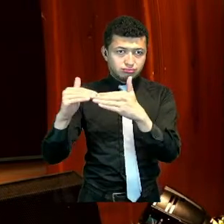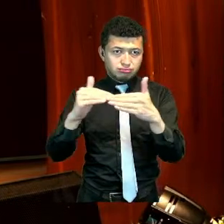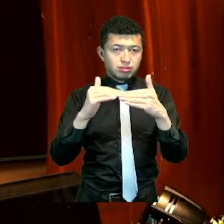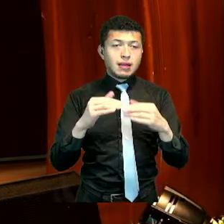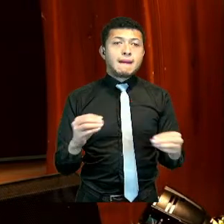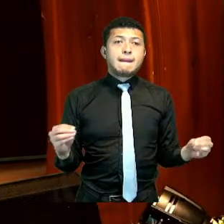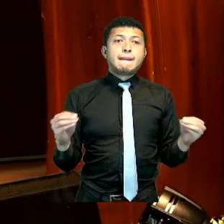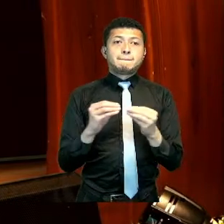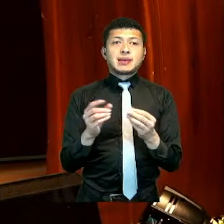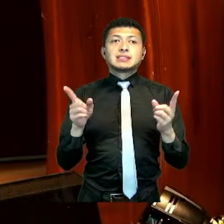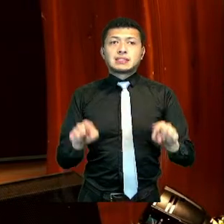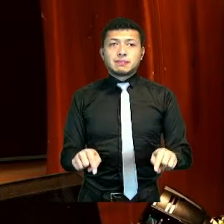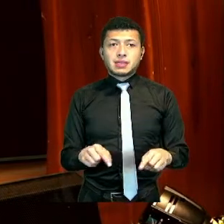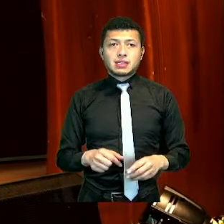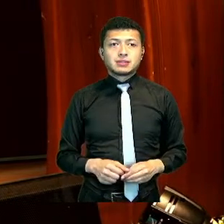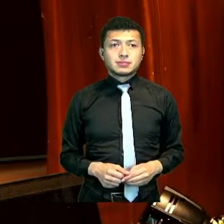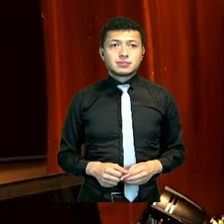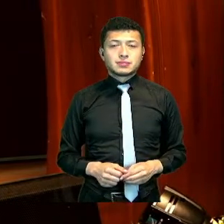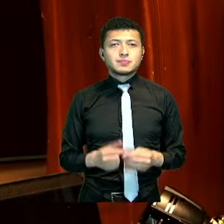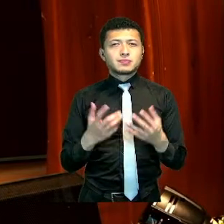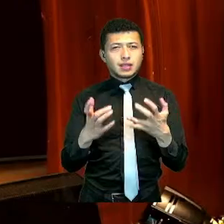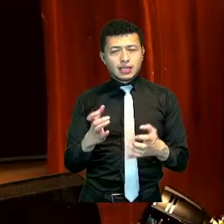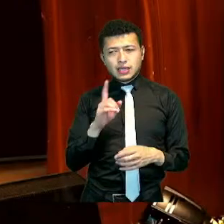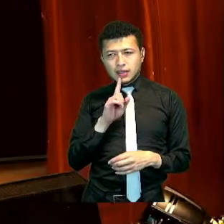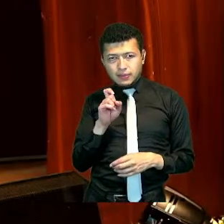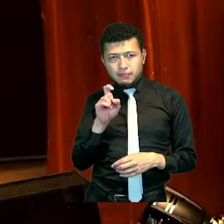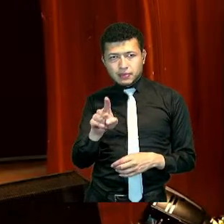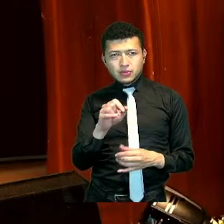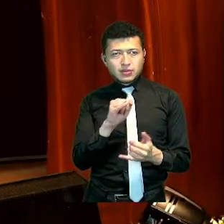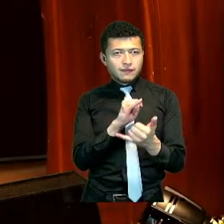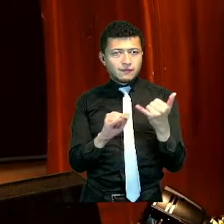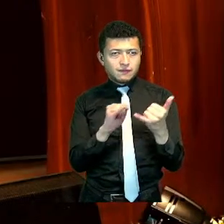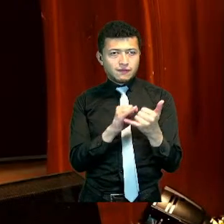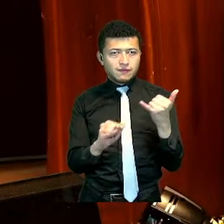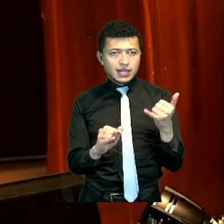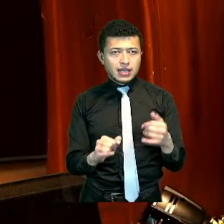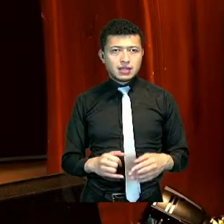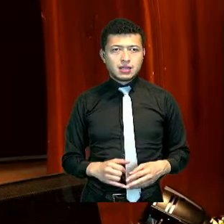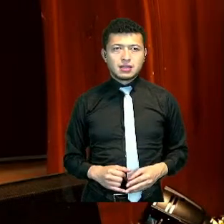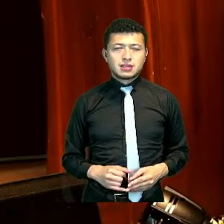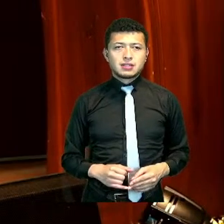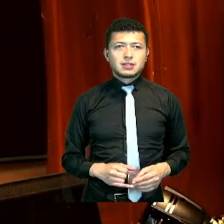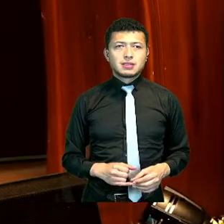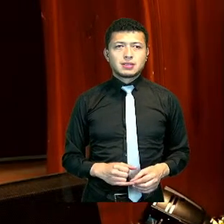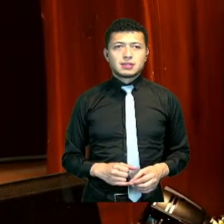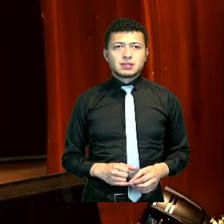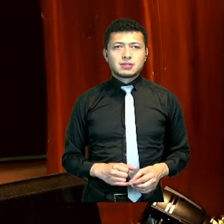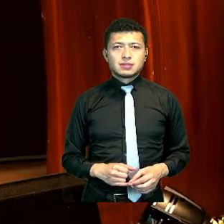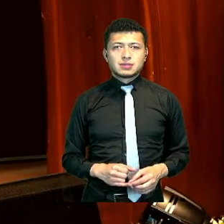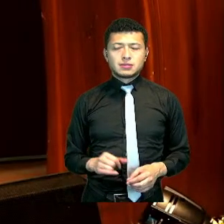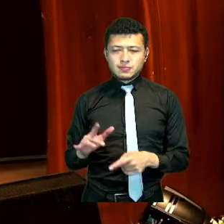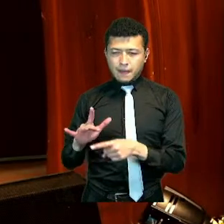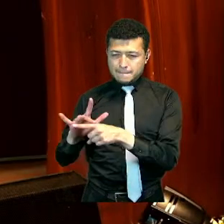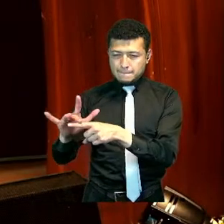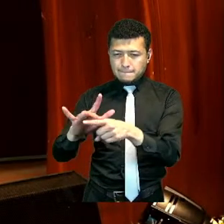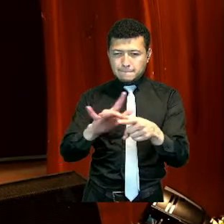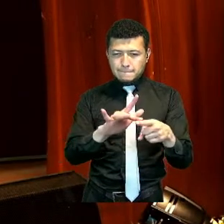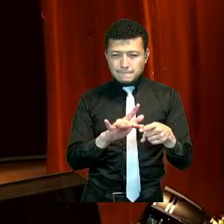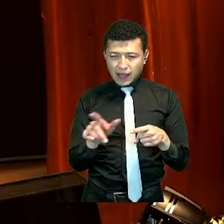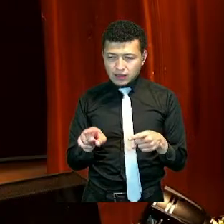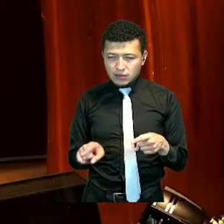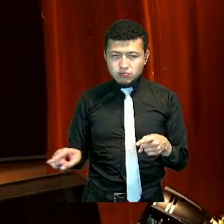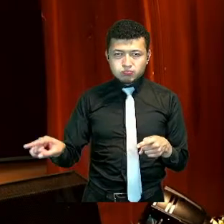justice. We're talking about reparation and deep and hardest questions